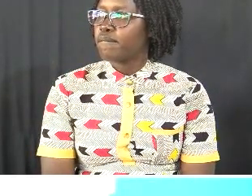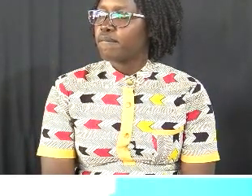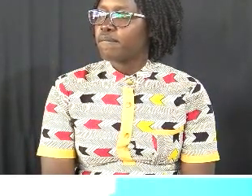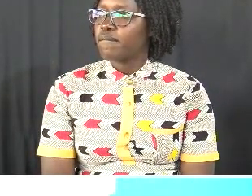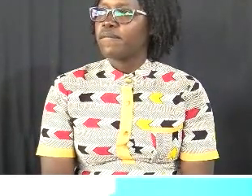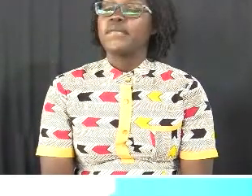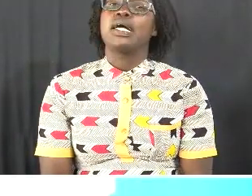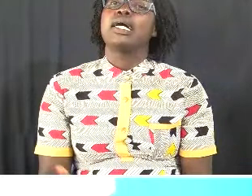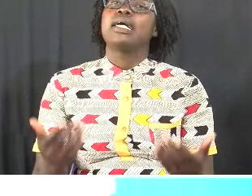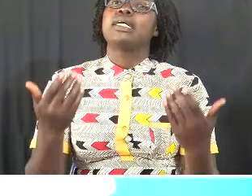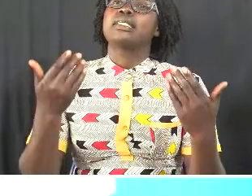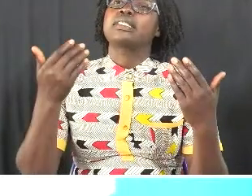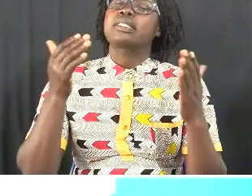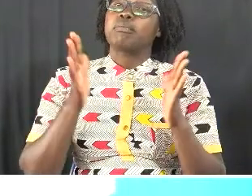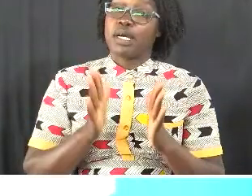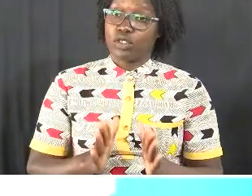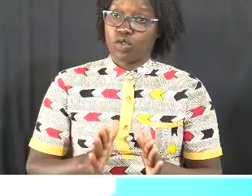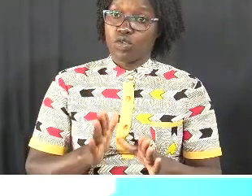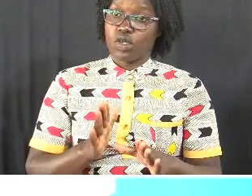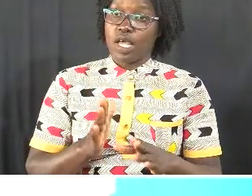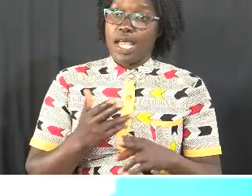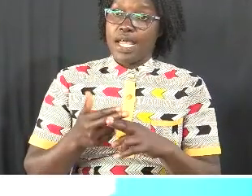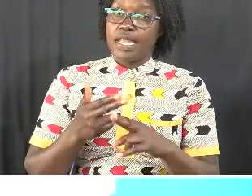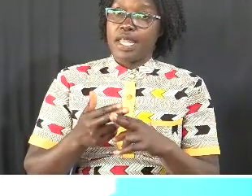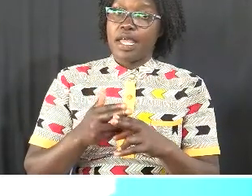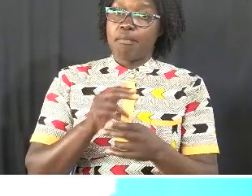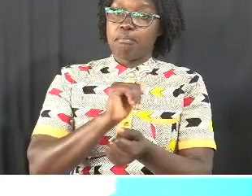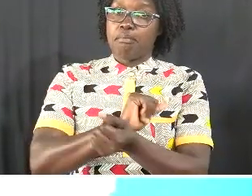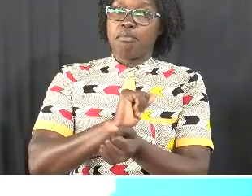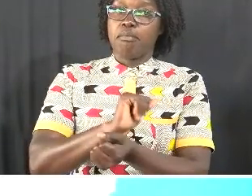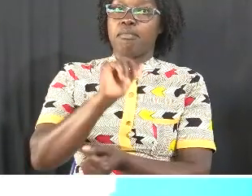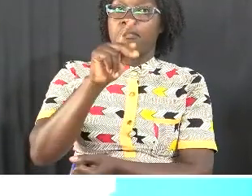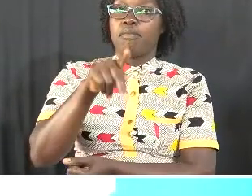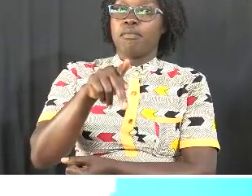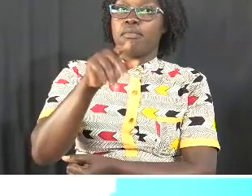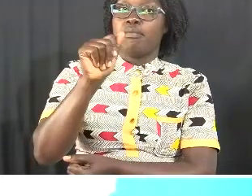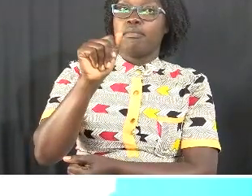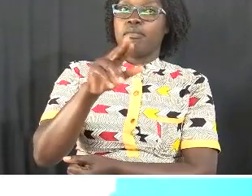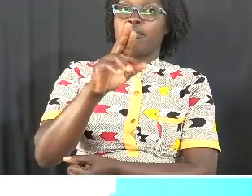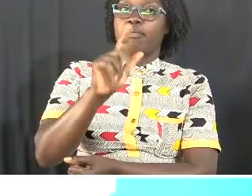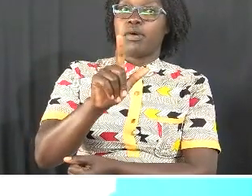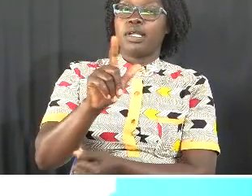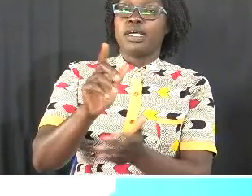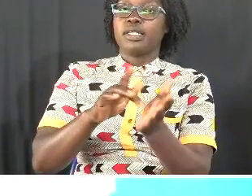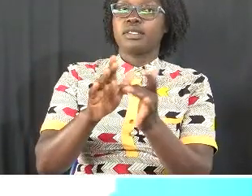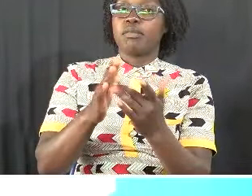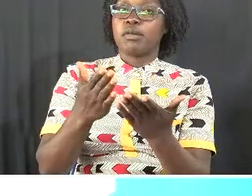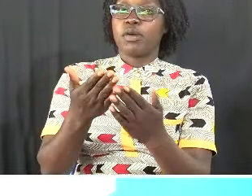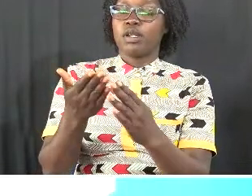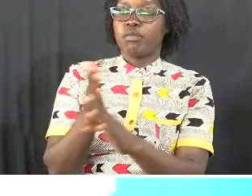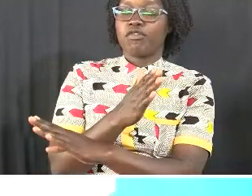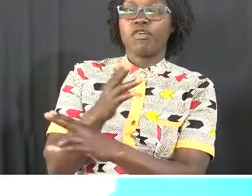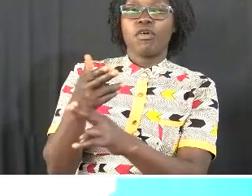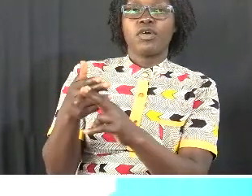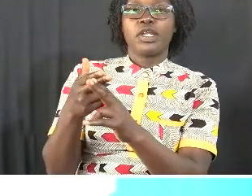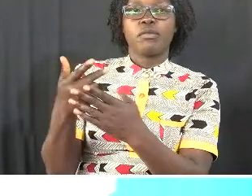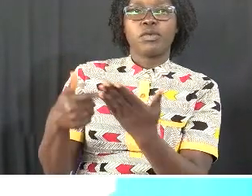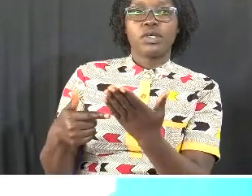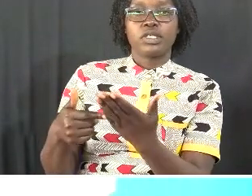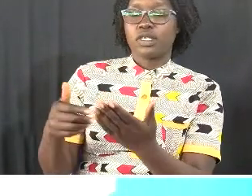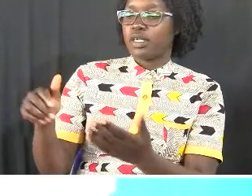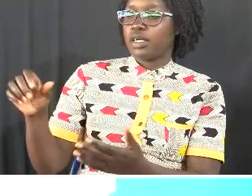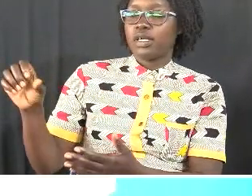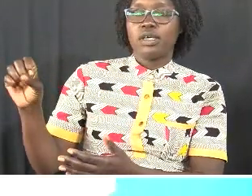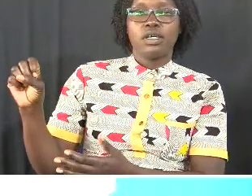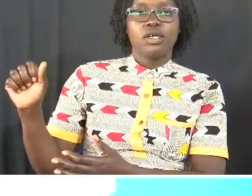The person we call Paul in the Bible was called Saul before he became